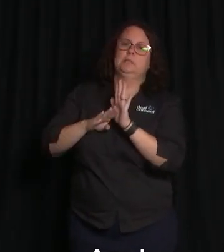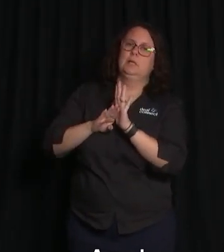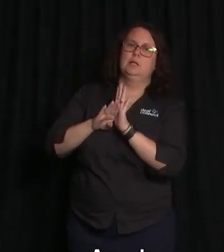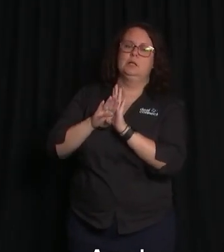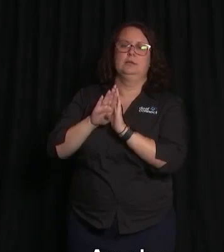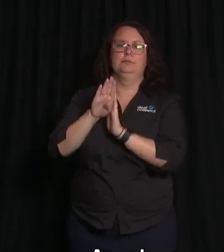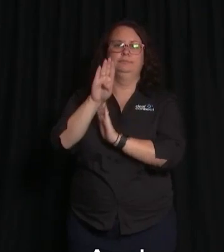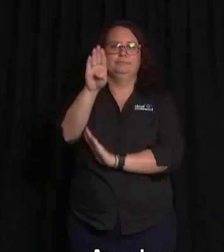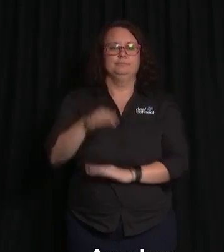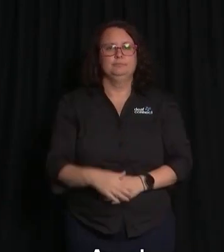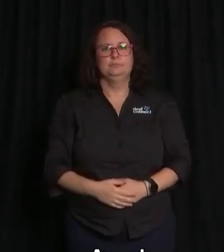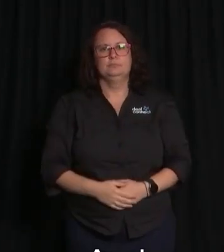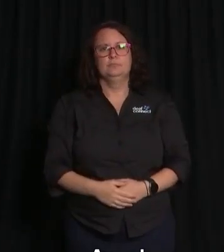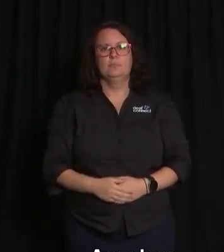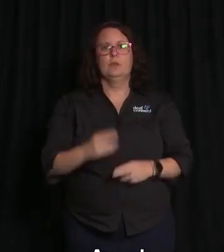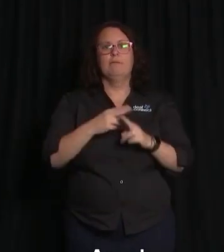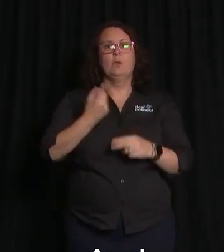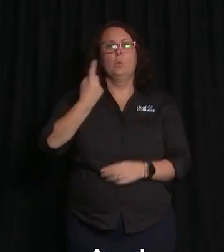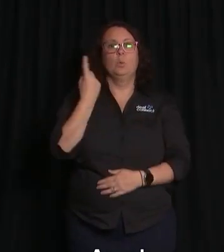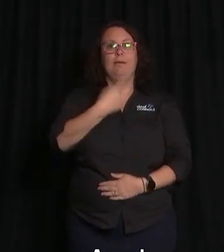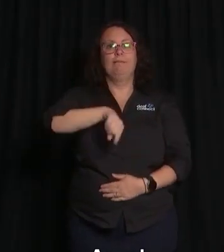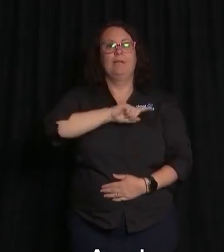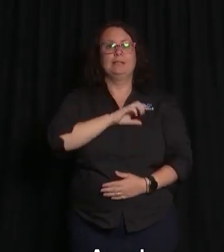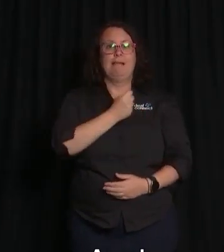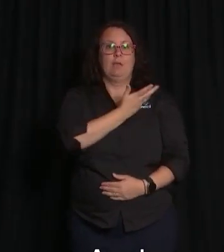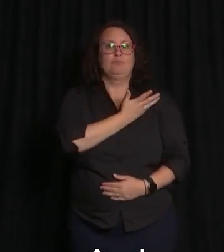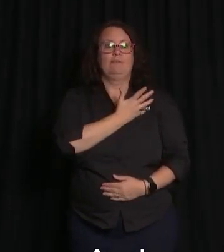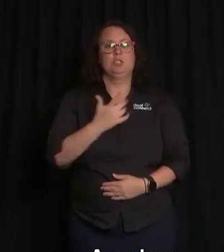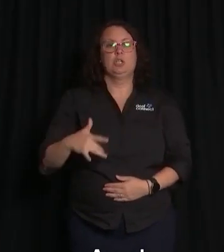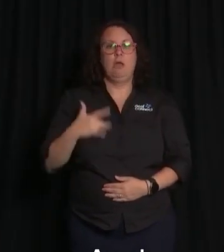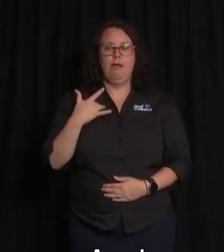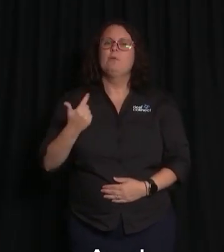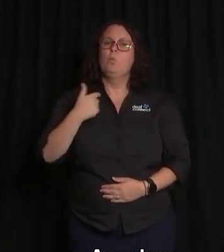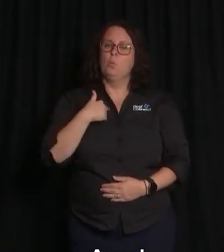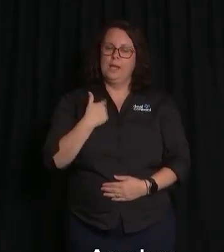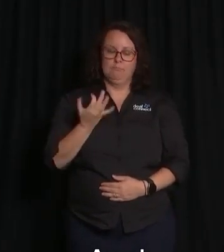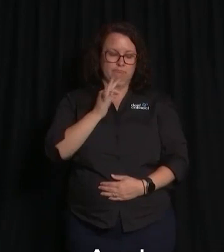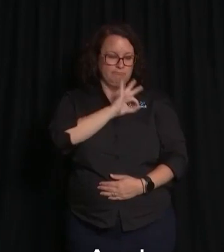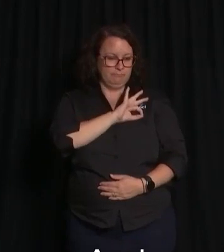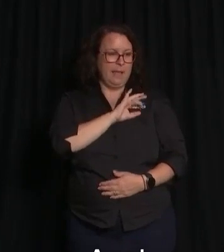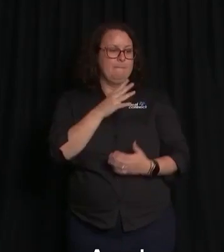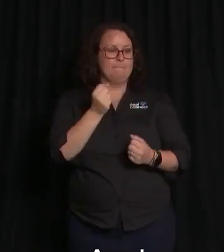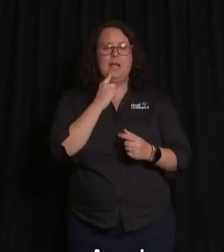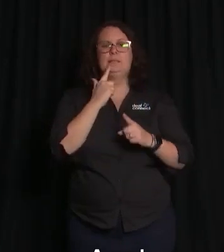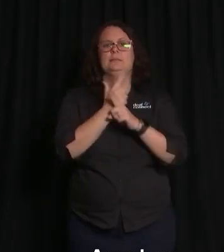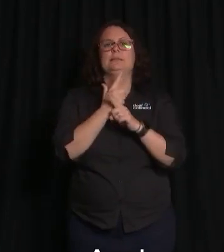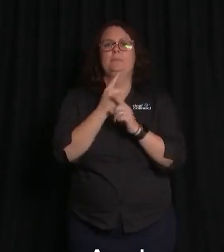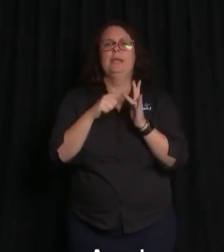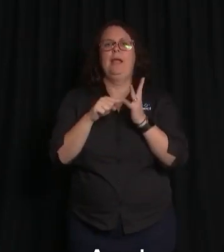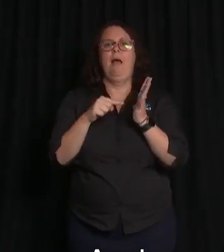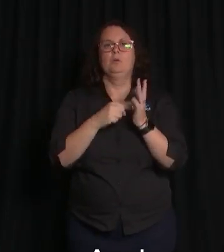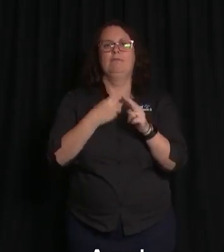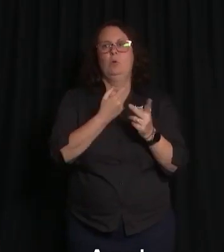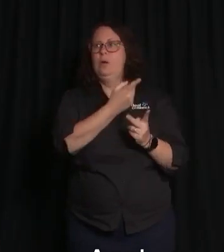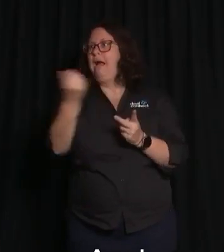clear. Those of us who enjoy privileged lives in this world have a special responsibility to speak up and speak out to ensure our